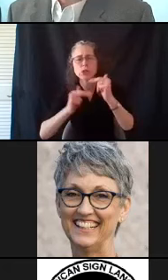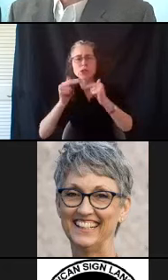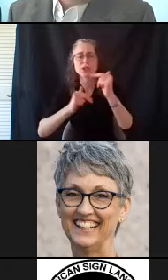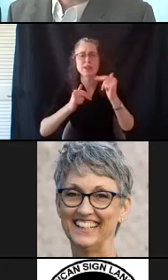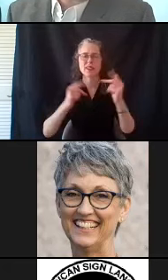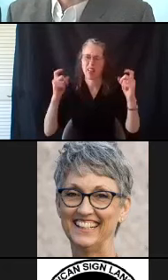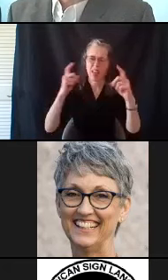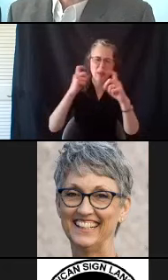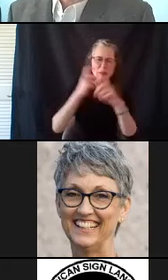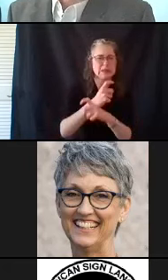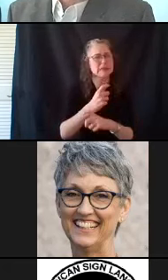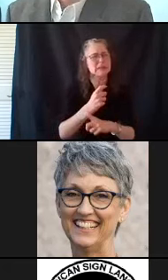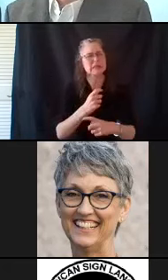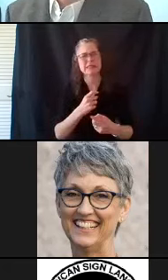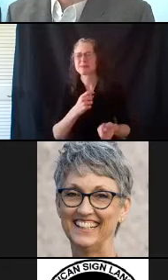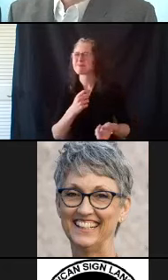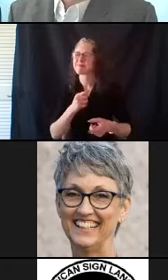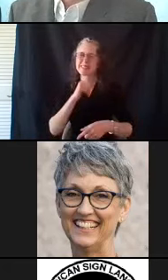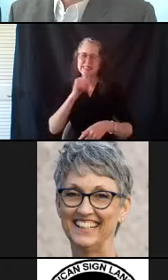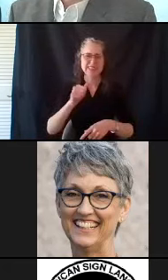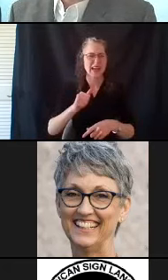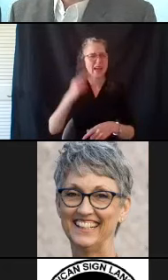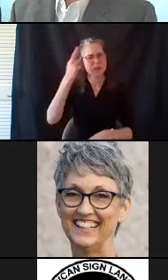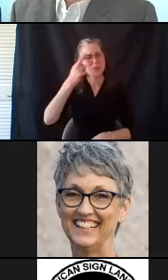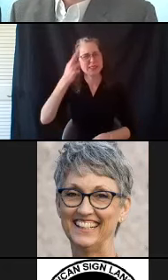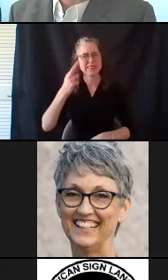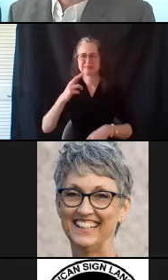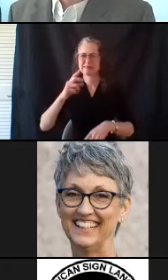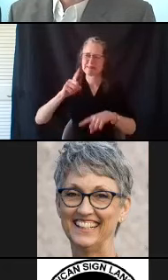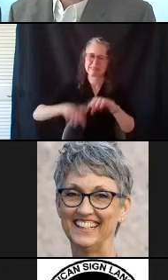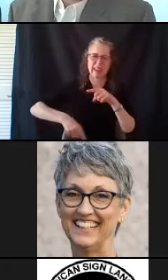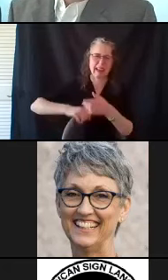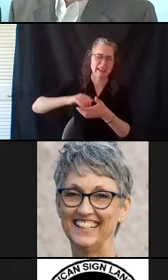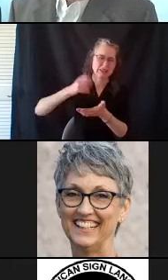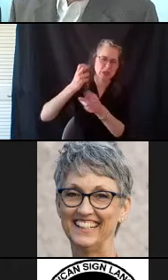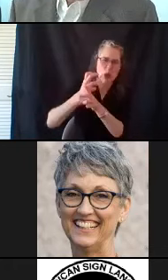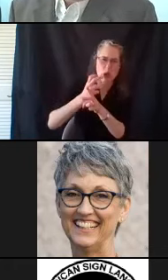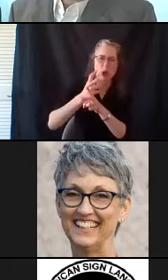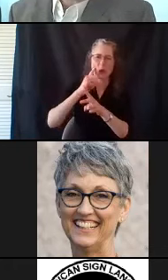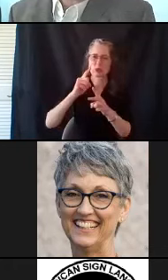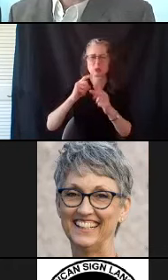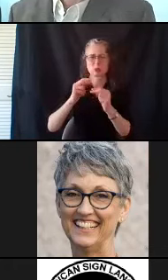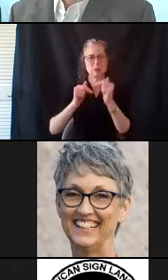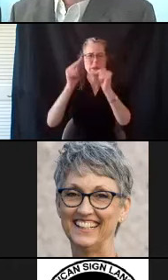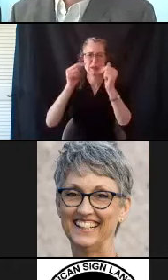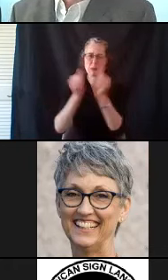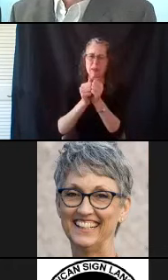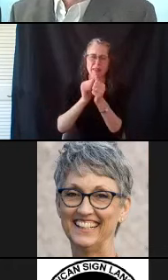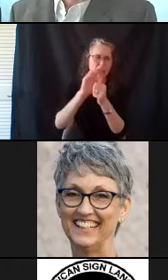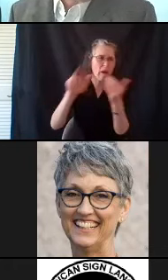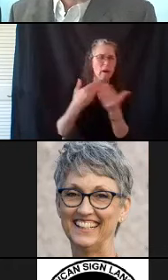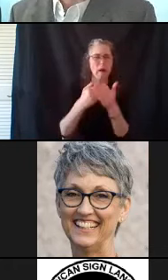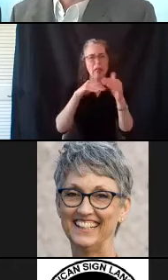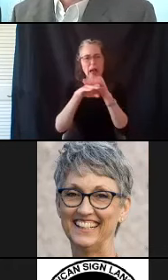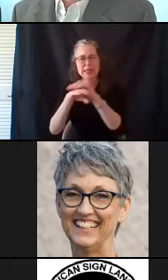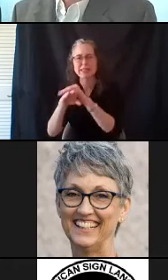it impractical to mandate access in virtually all new homes. It can't be done. Well, folks, this is